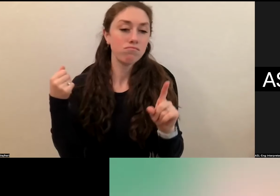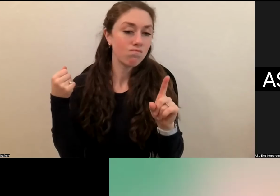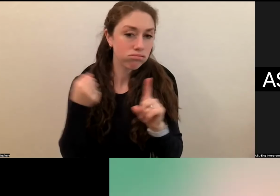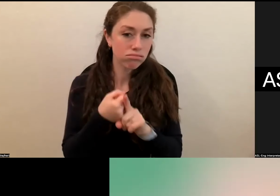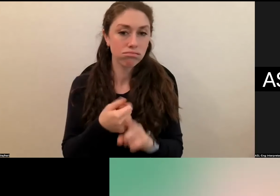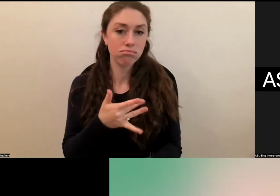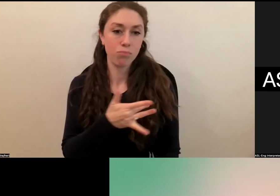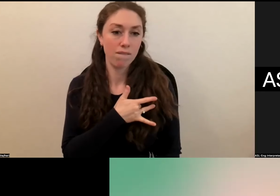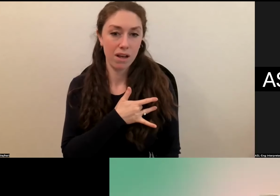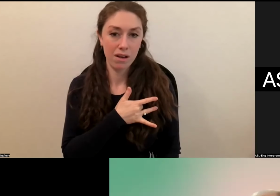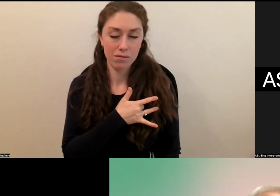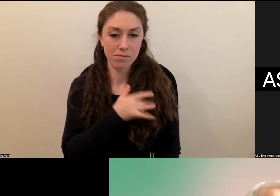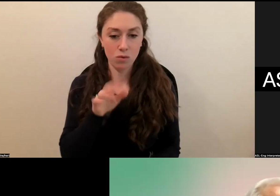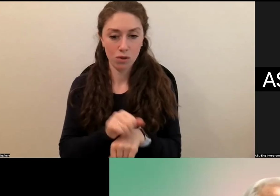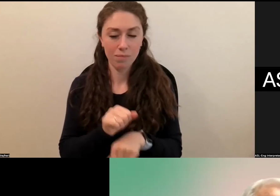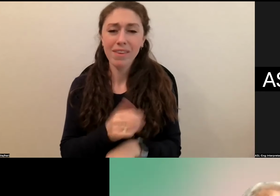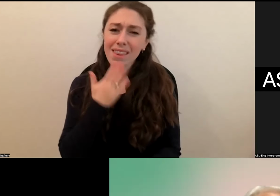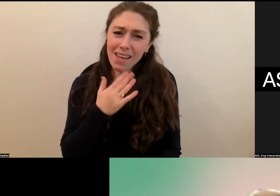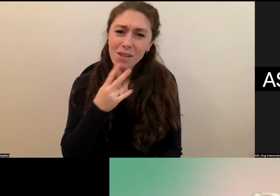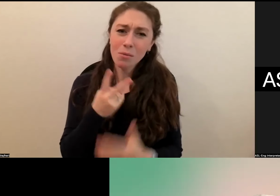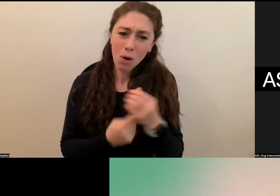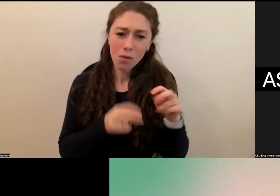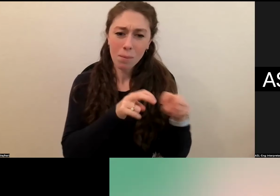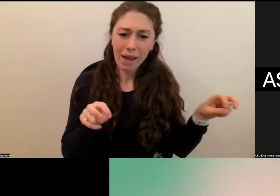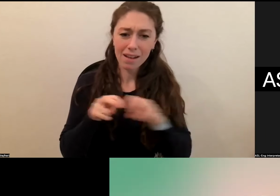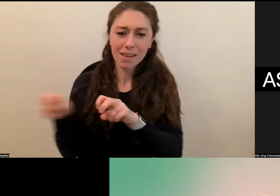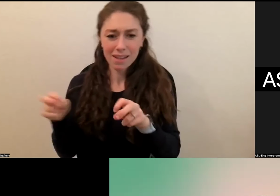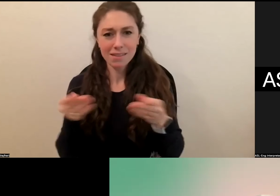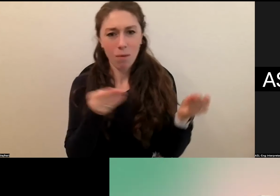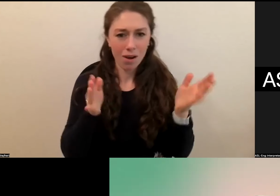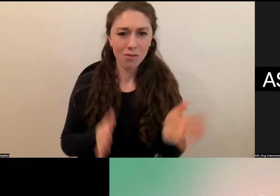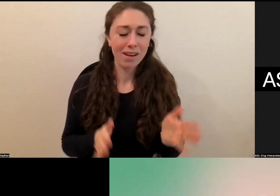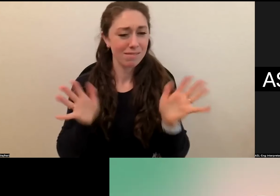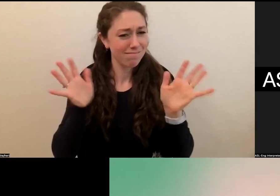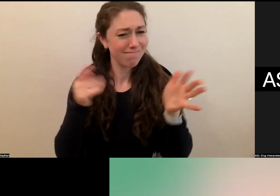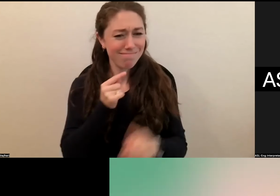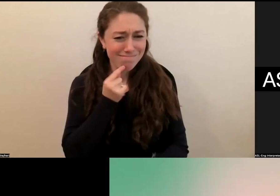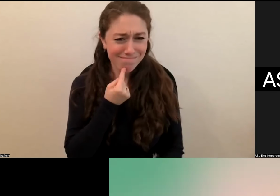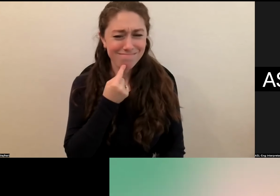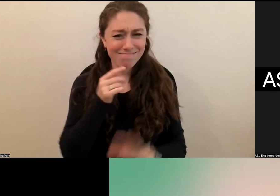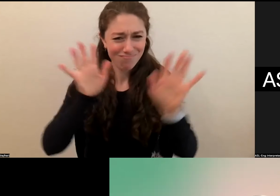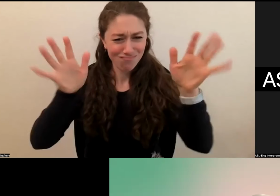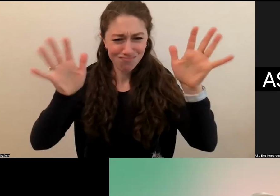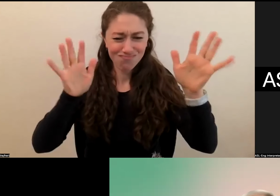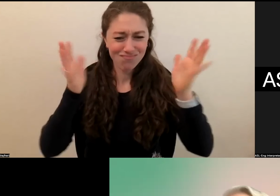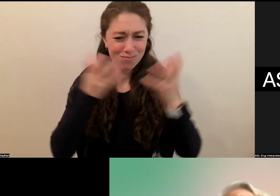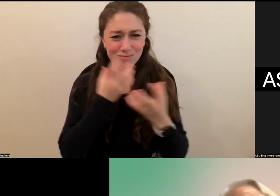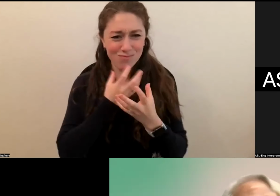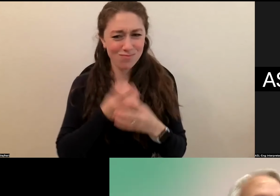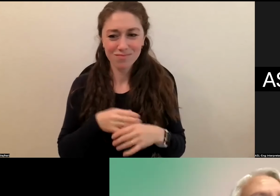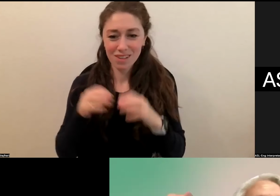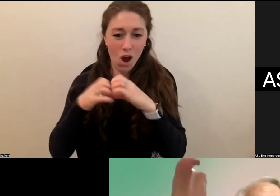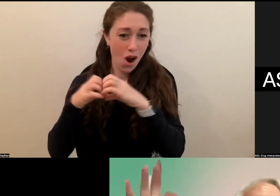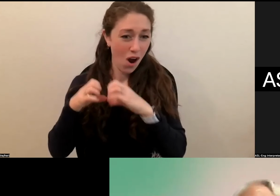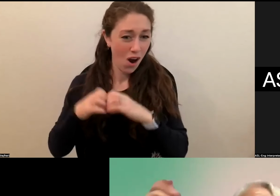Recently, I just want to thank both panels and moderators. I mean, like, seriously, big round of applause. If people want to put hearts